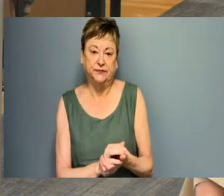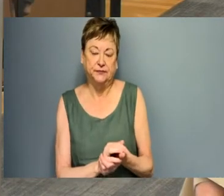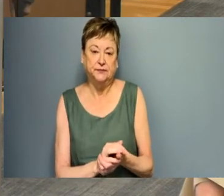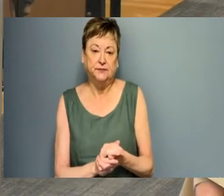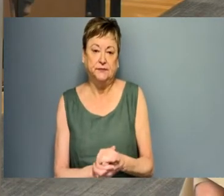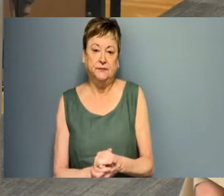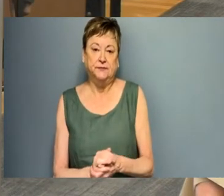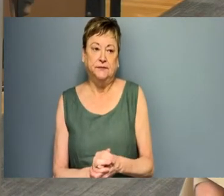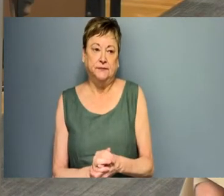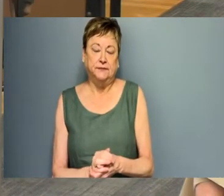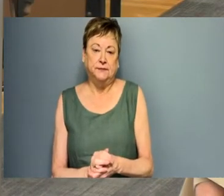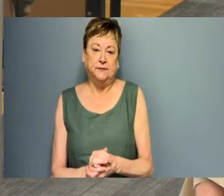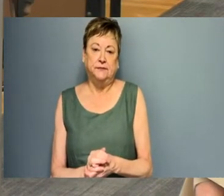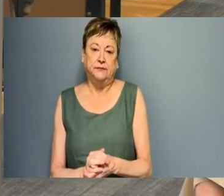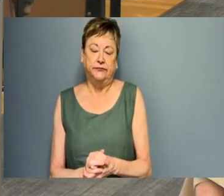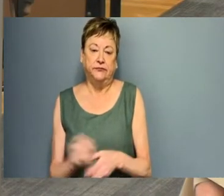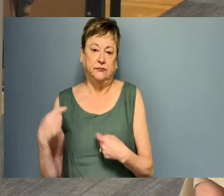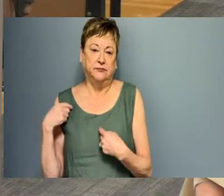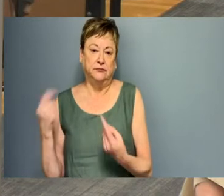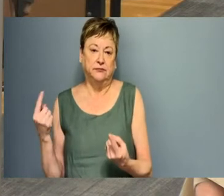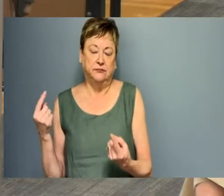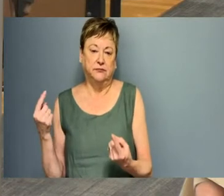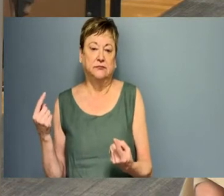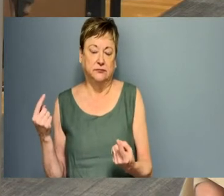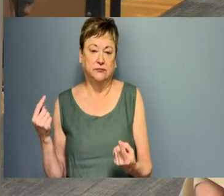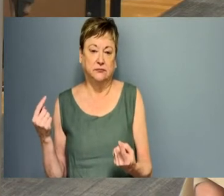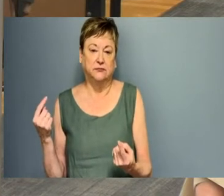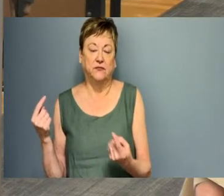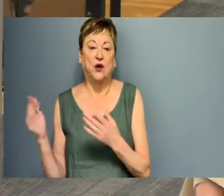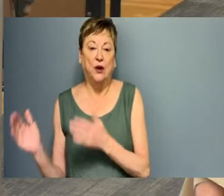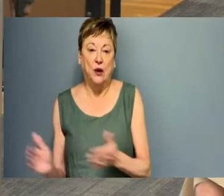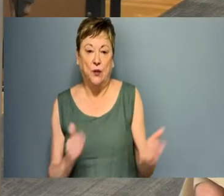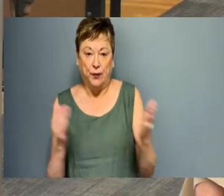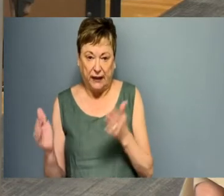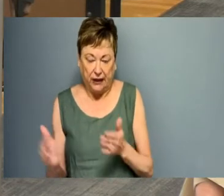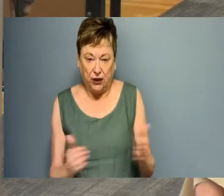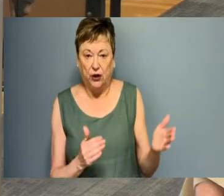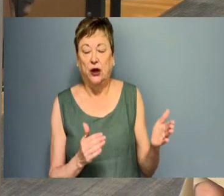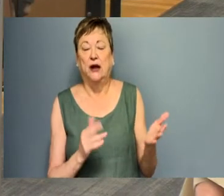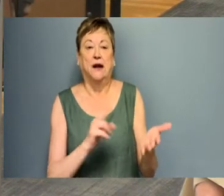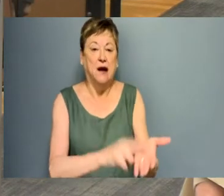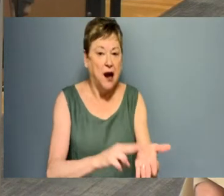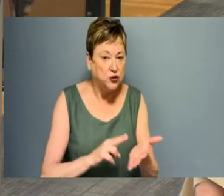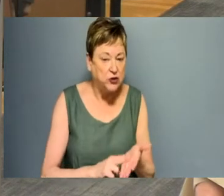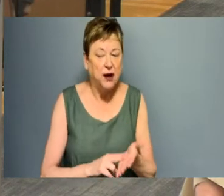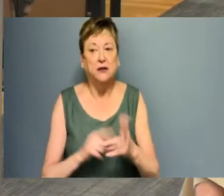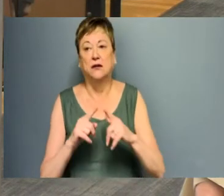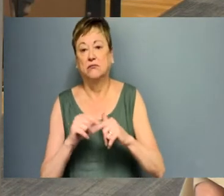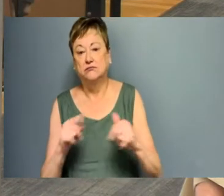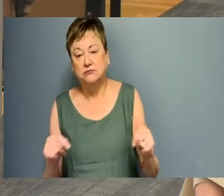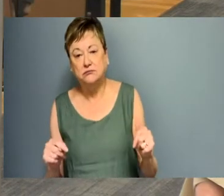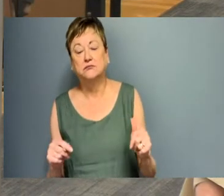point, we've in the preparation and with contracting efforts with Princeton